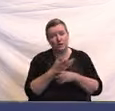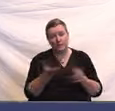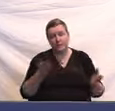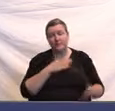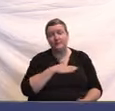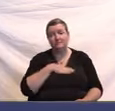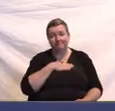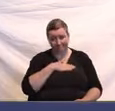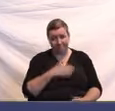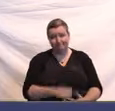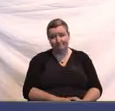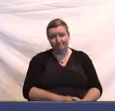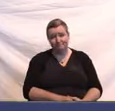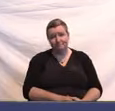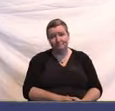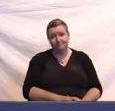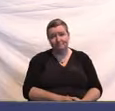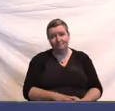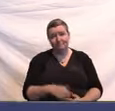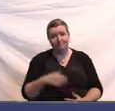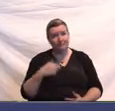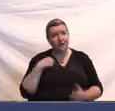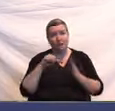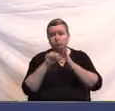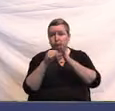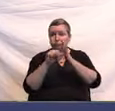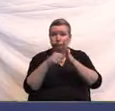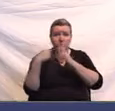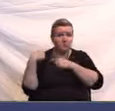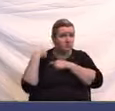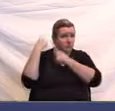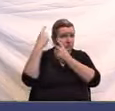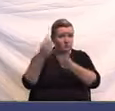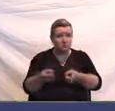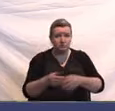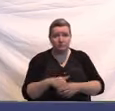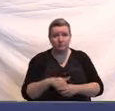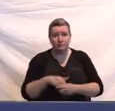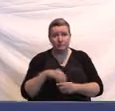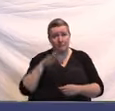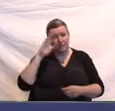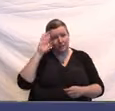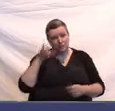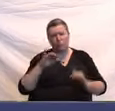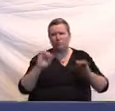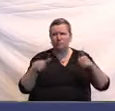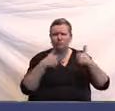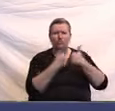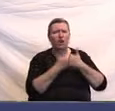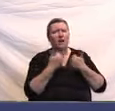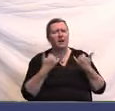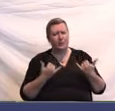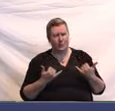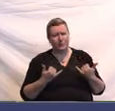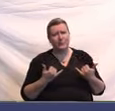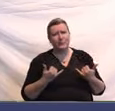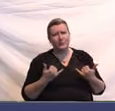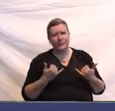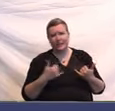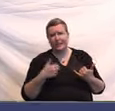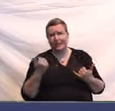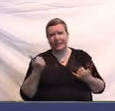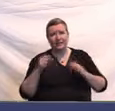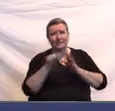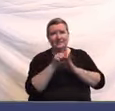things. I've said this, but I haven't said it in a while. As challenging as it is right now, I wouldn't trade our hand with any other American state, and